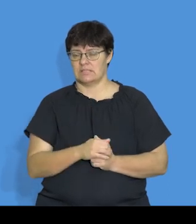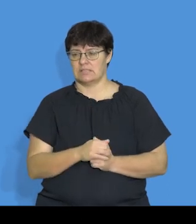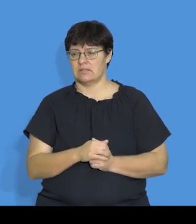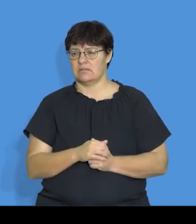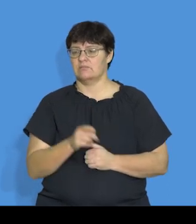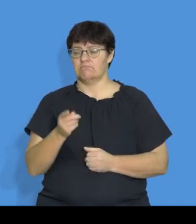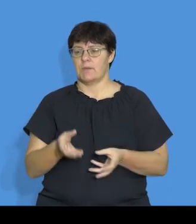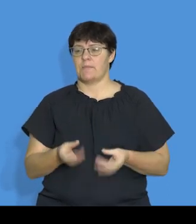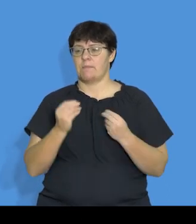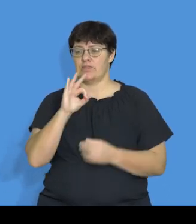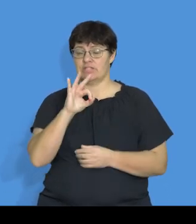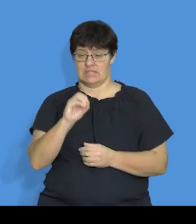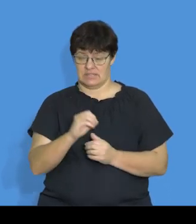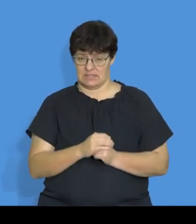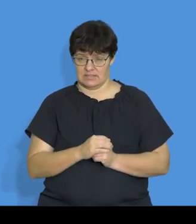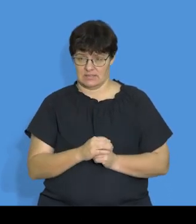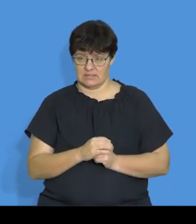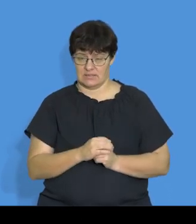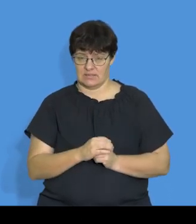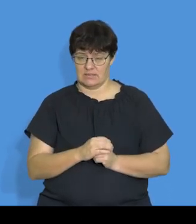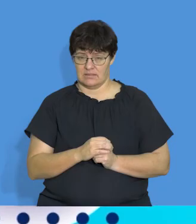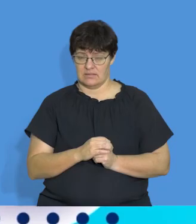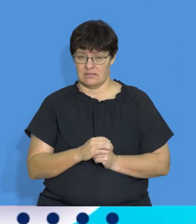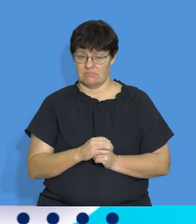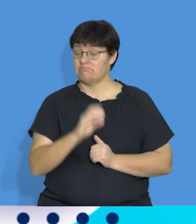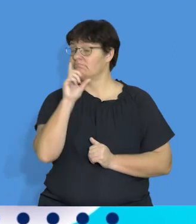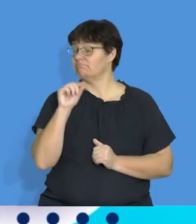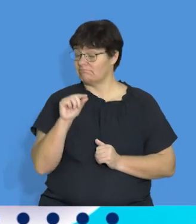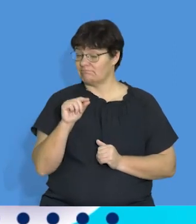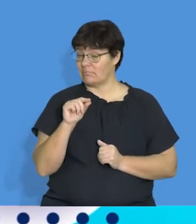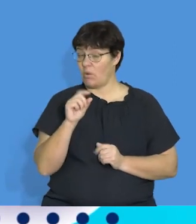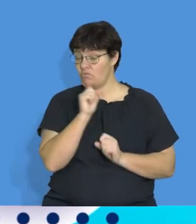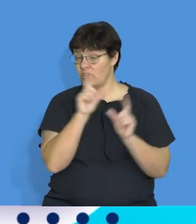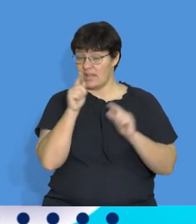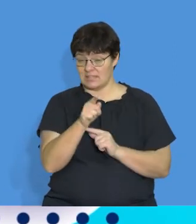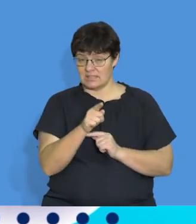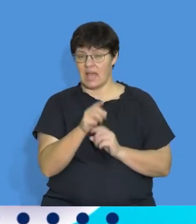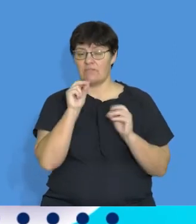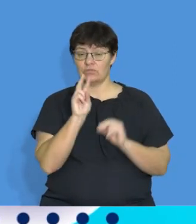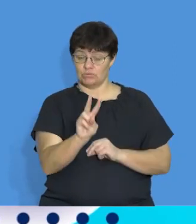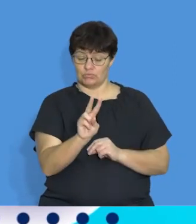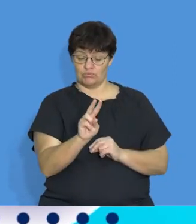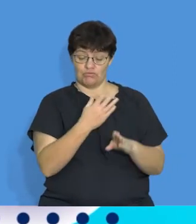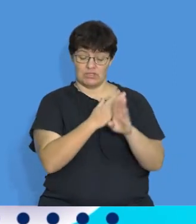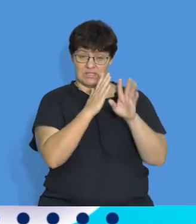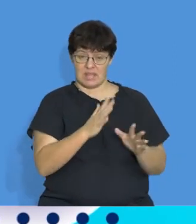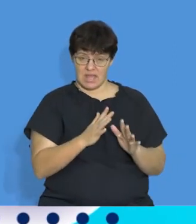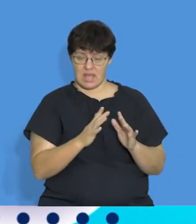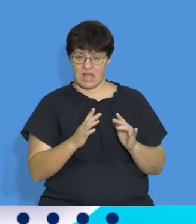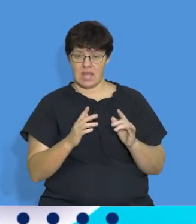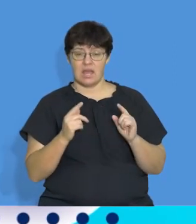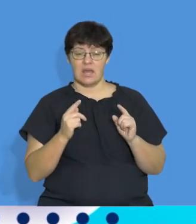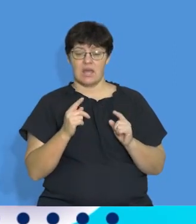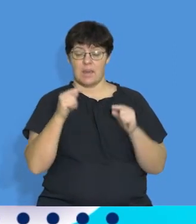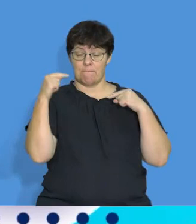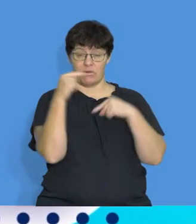gives us 30, right? There's something very interesting. You'd realize that when you have two resistors connected in parallel, their